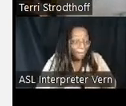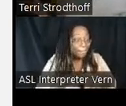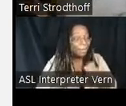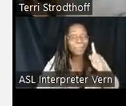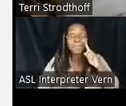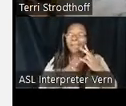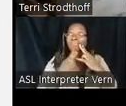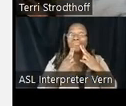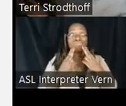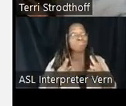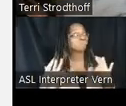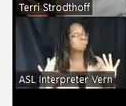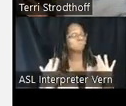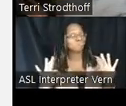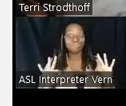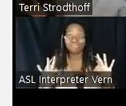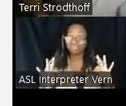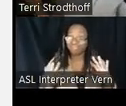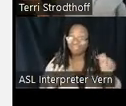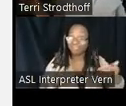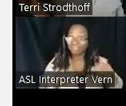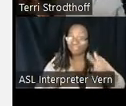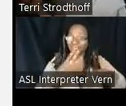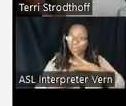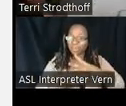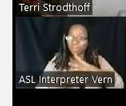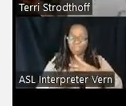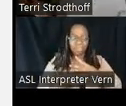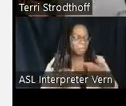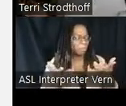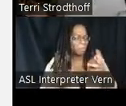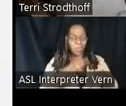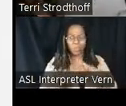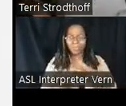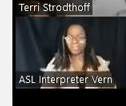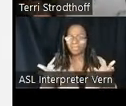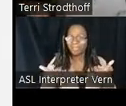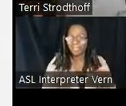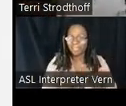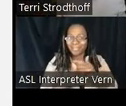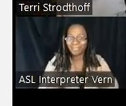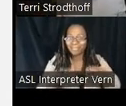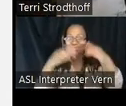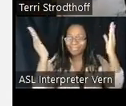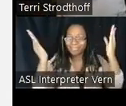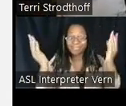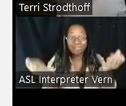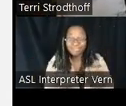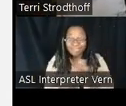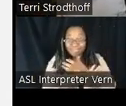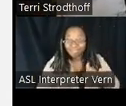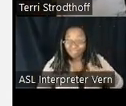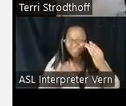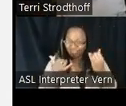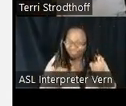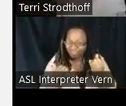like, here I am in this world. What is this world? It's all wide open to me. And everything I know about this world,